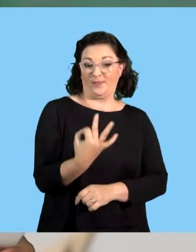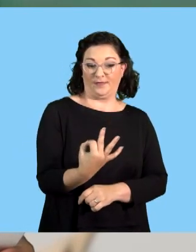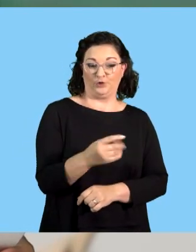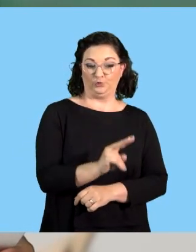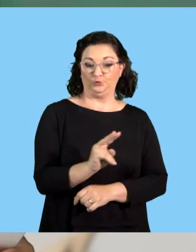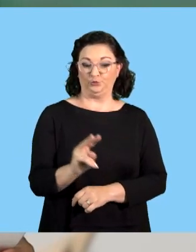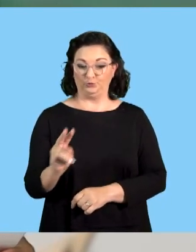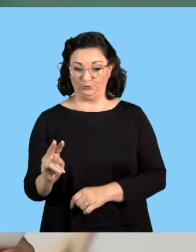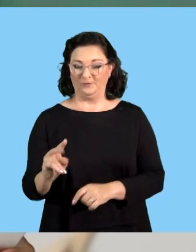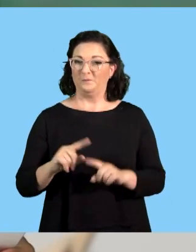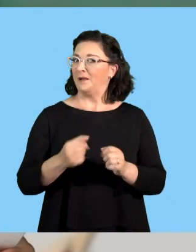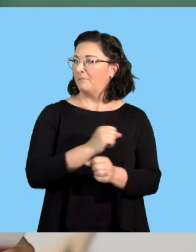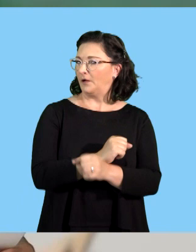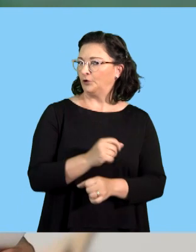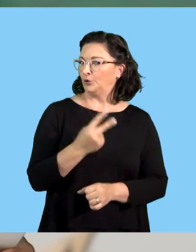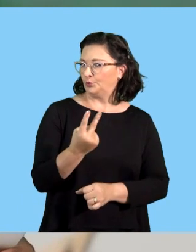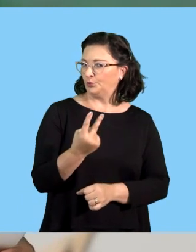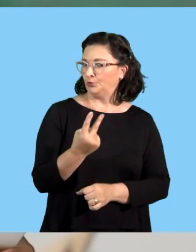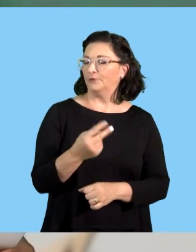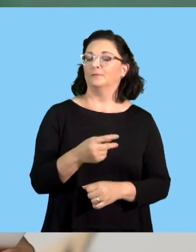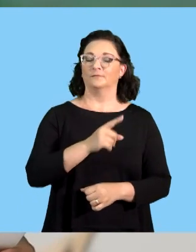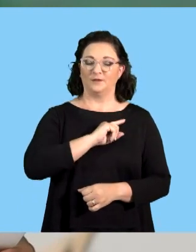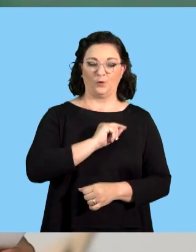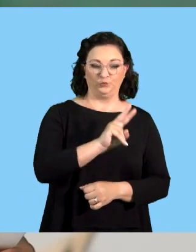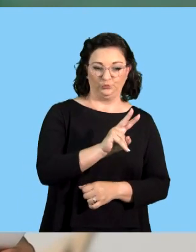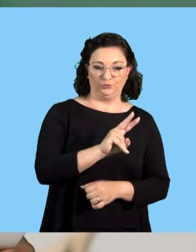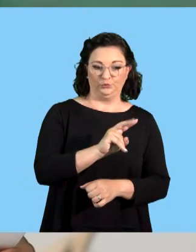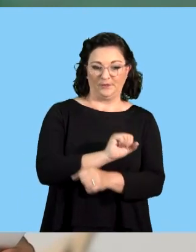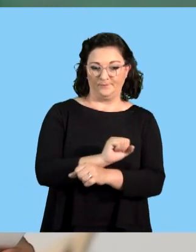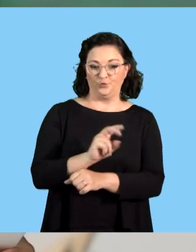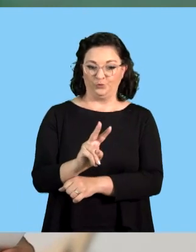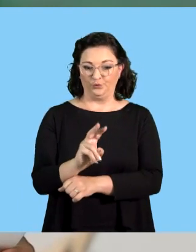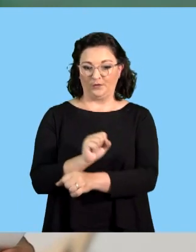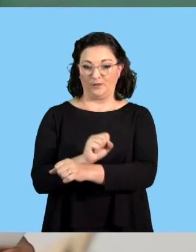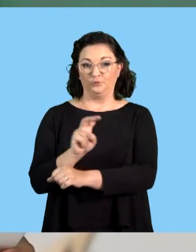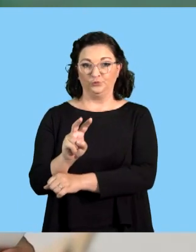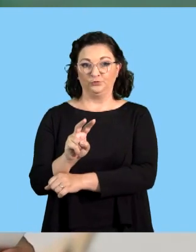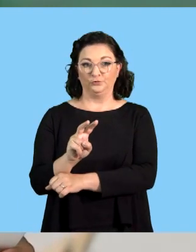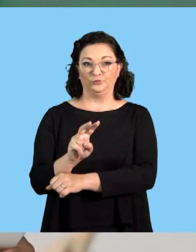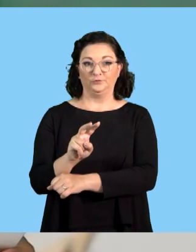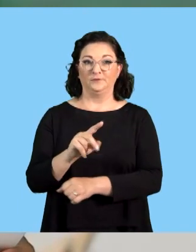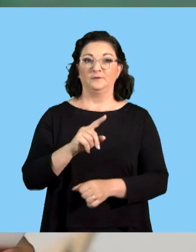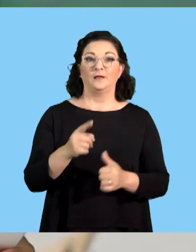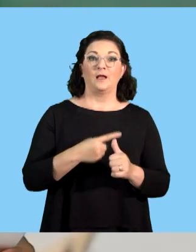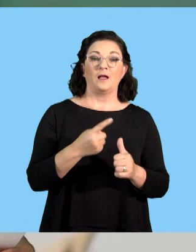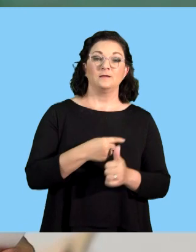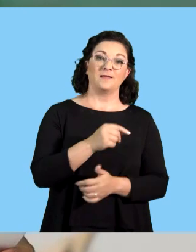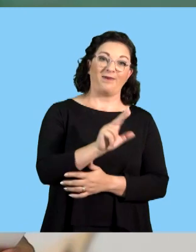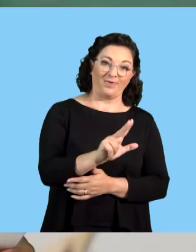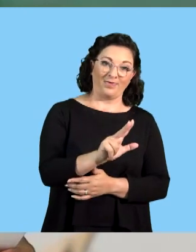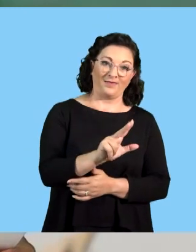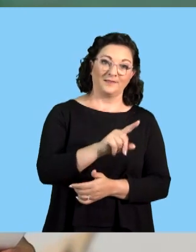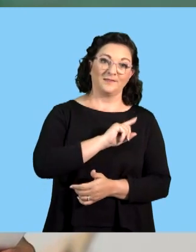3 2's, but we only multiply twice. So it's 2 times 2 times 2, which gives you an 8. So 8 is